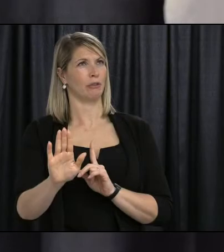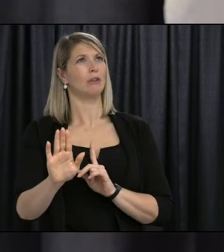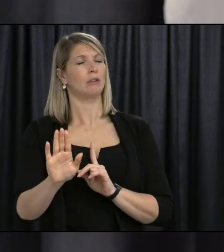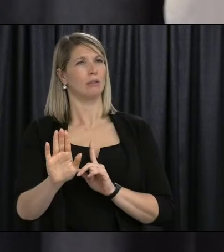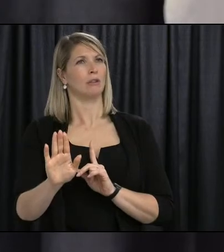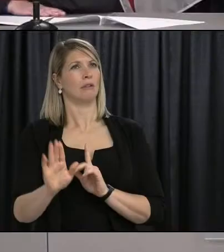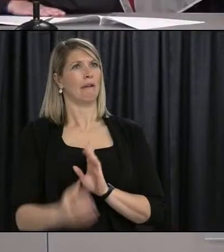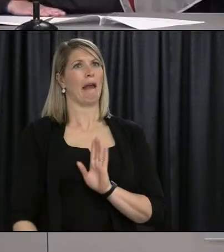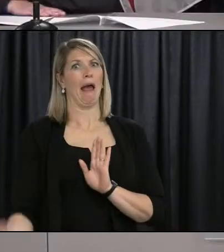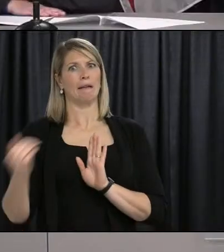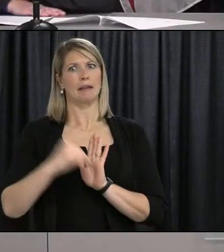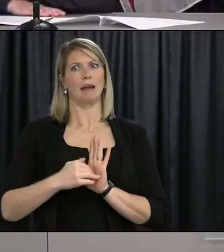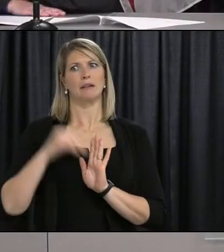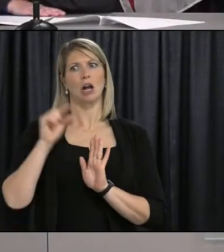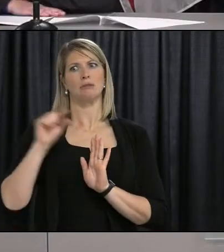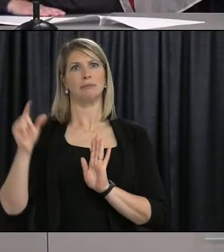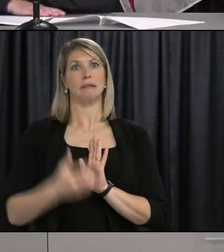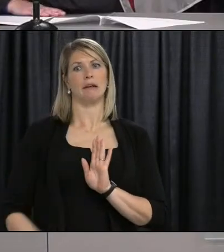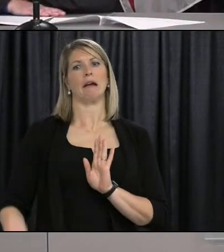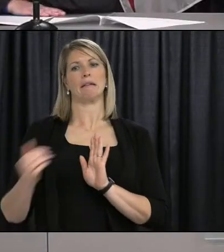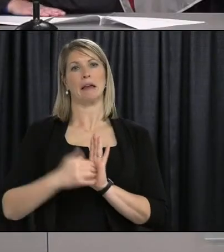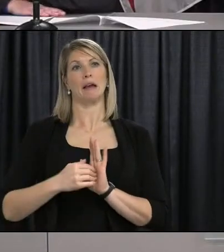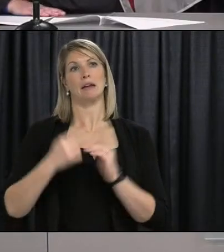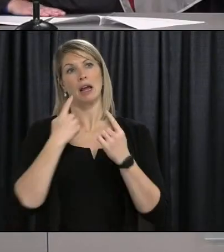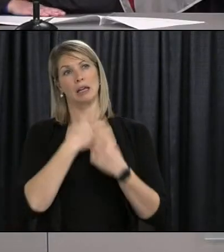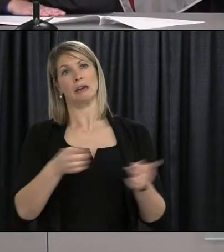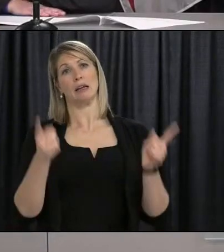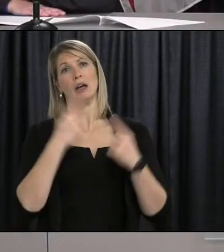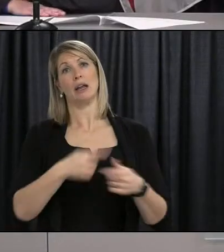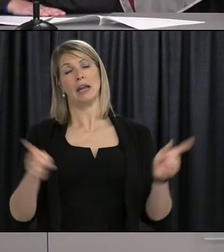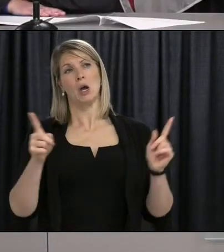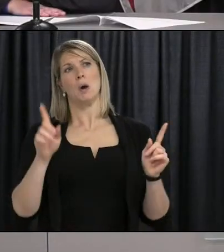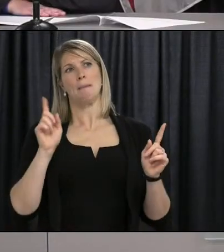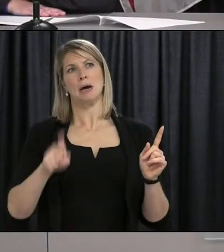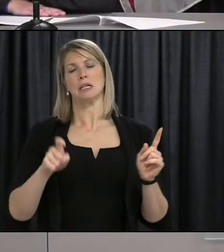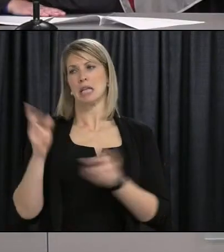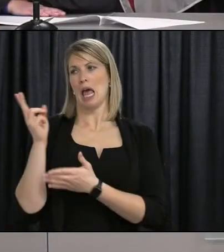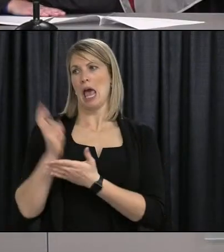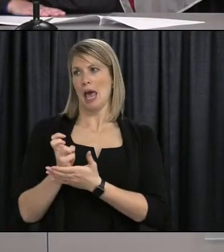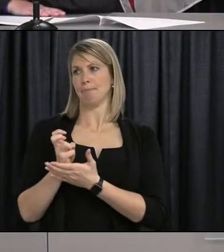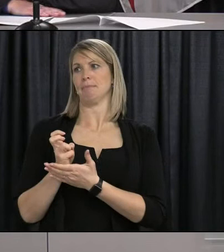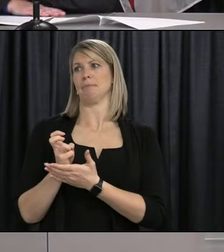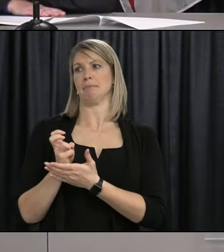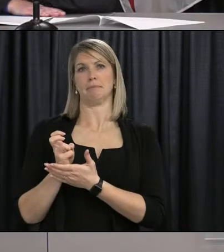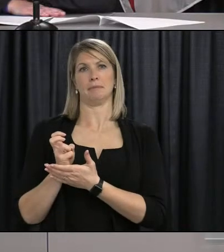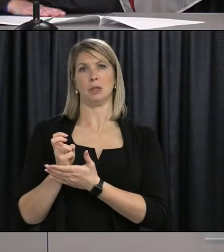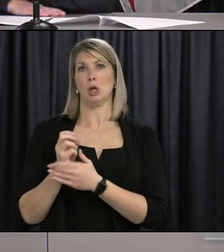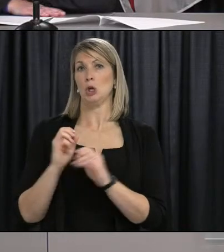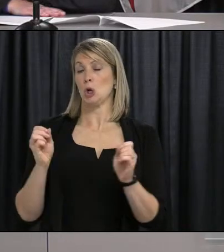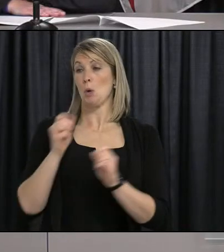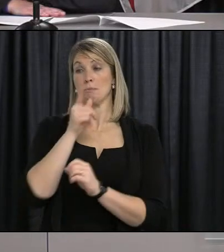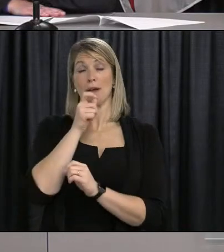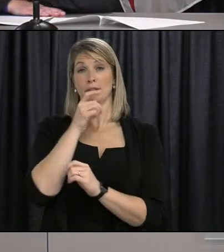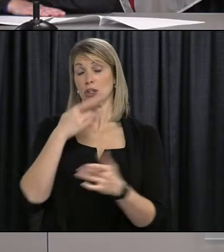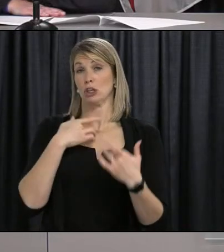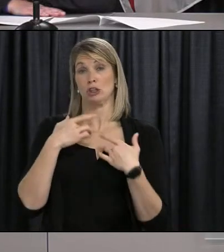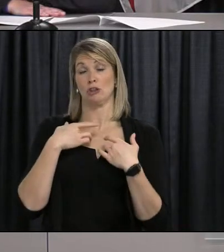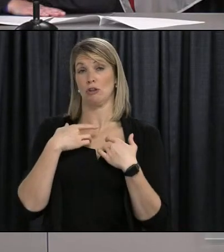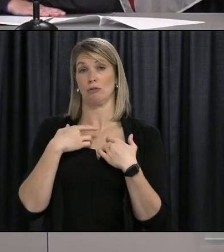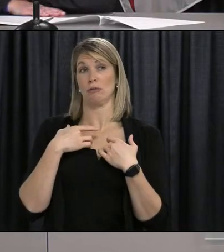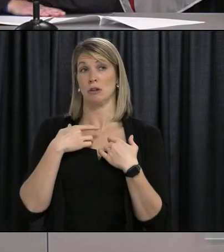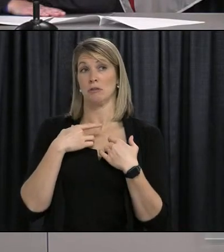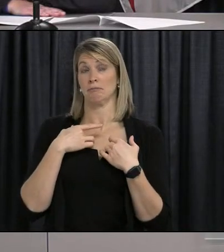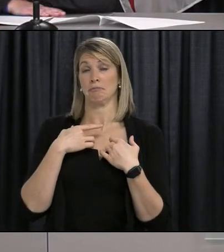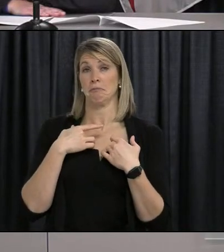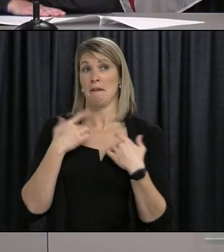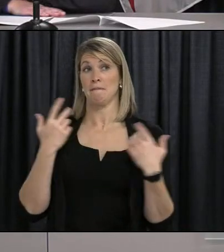over and over by the government and everyone else who is aware of how this app works, that there are no privacy concerns. We've been assured of that. So